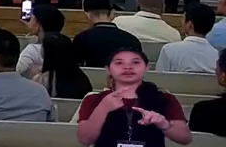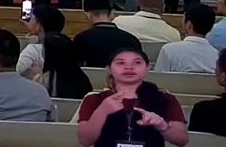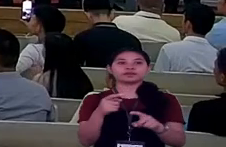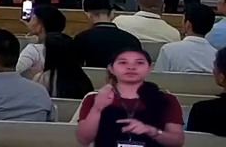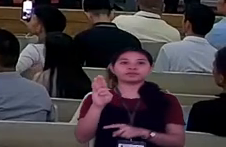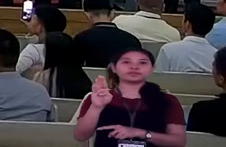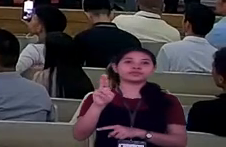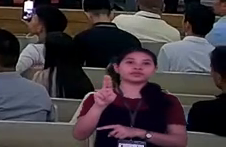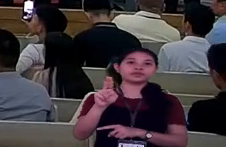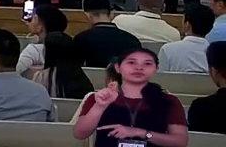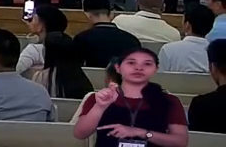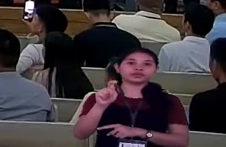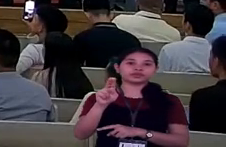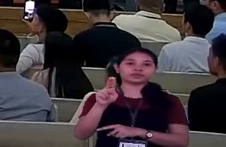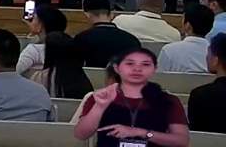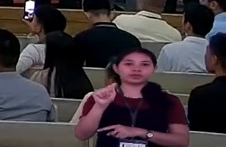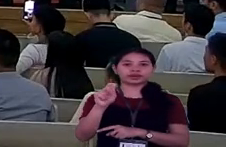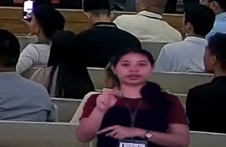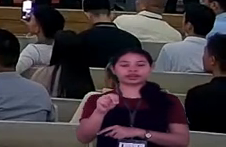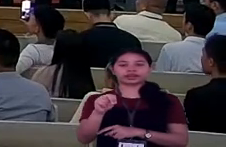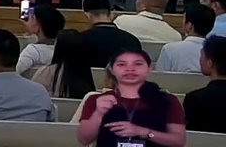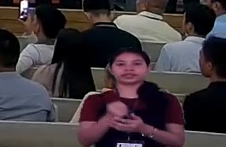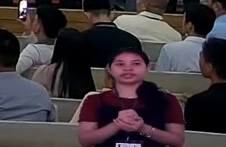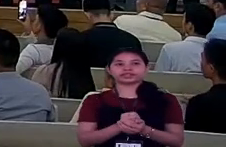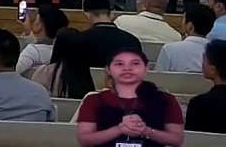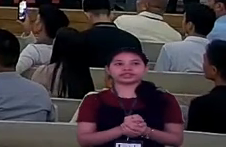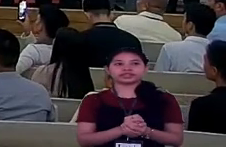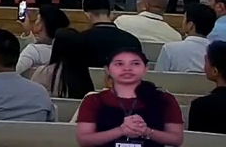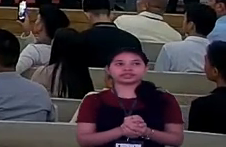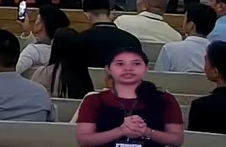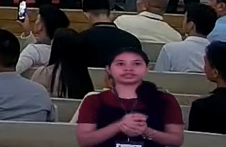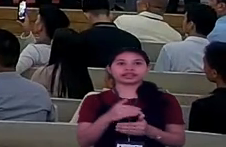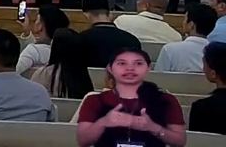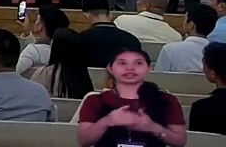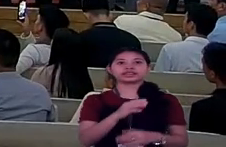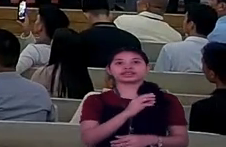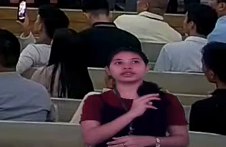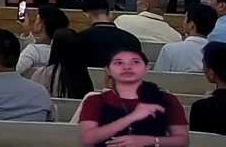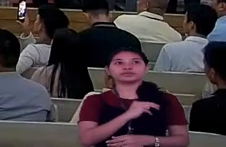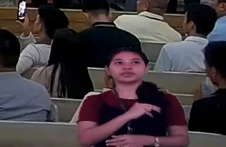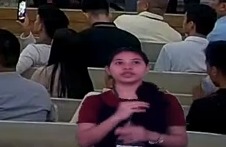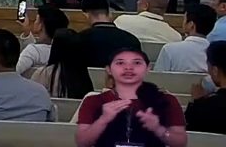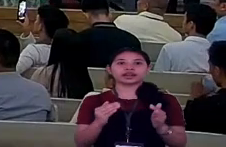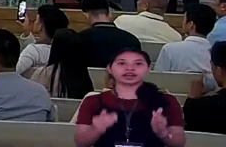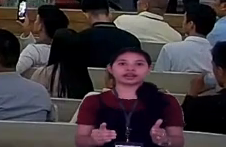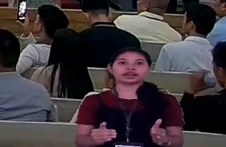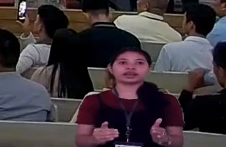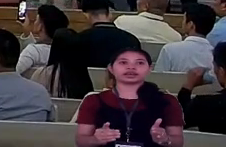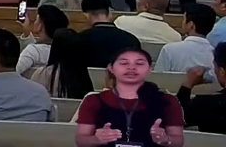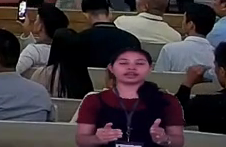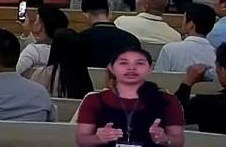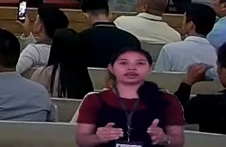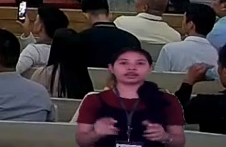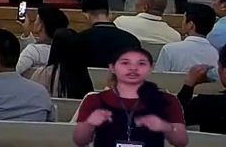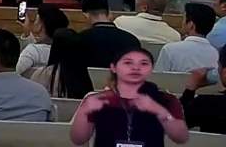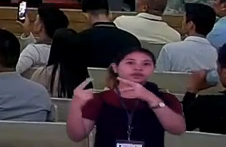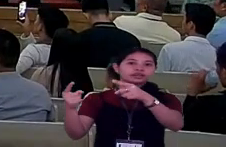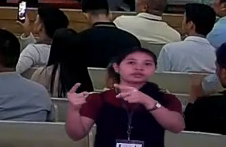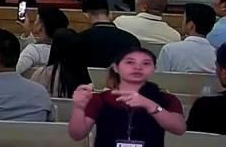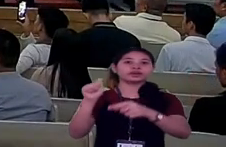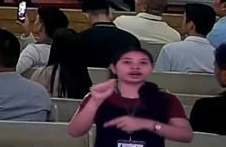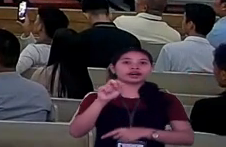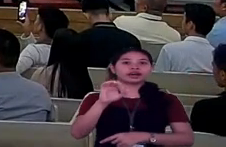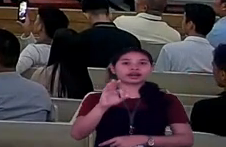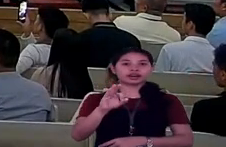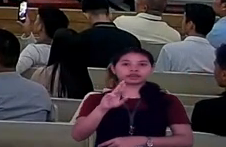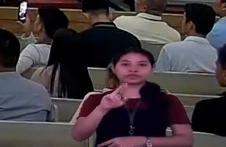Mozambique. Good morning, church. This is your missionary, D. Lenge, to the Democratic Republic of Congo, Africa, sending church, Grace Baptist